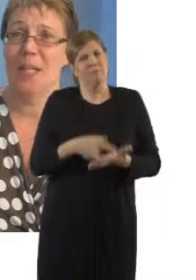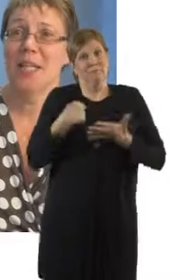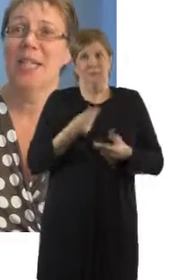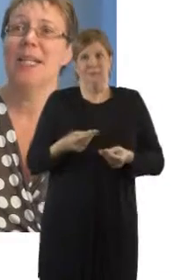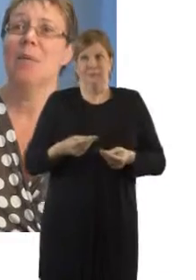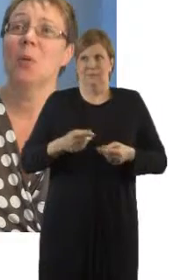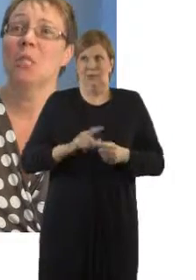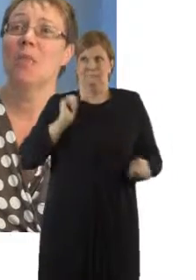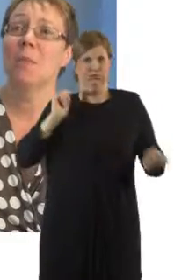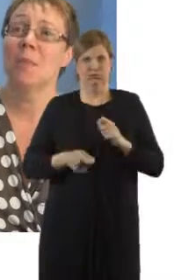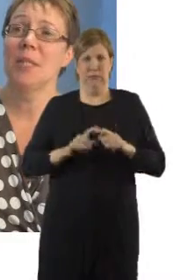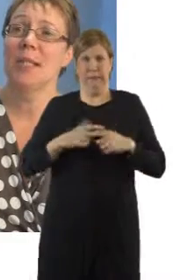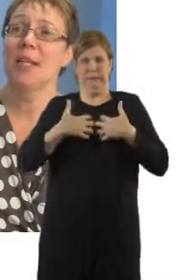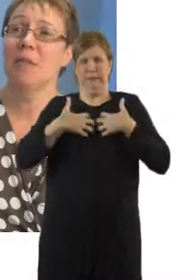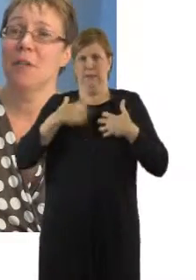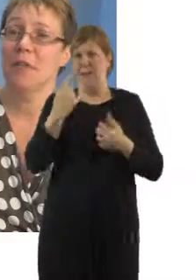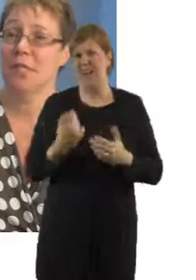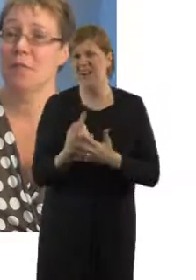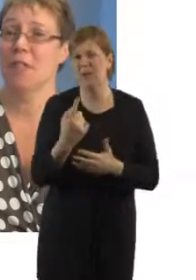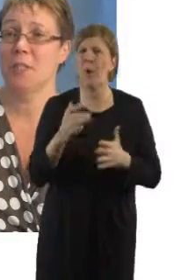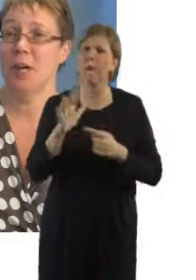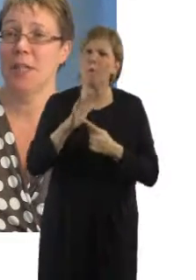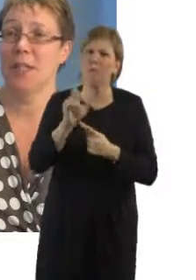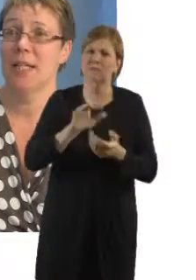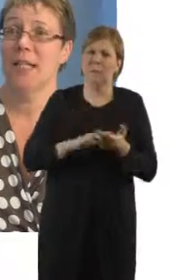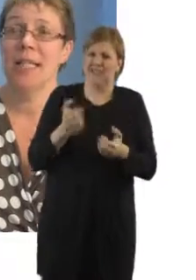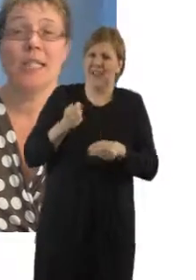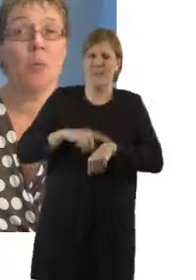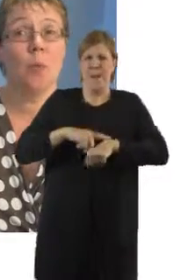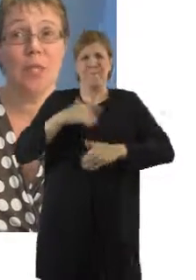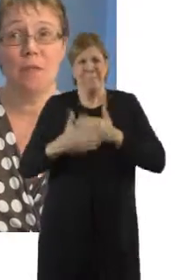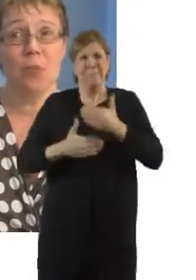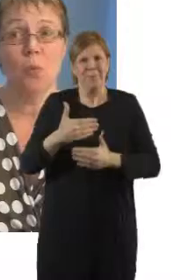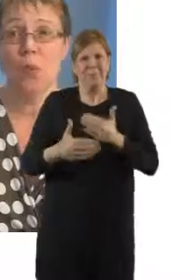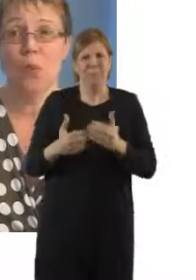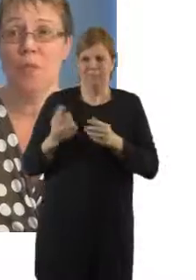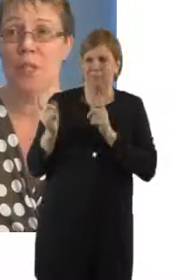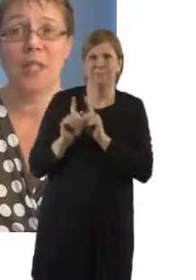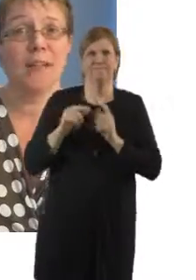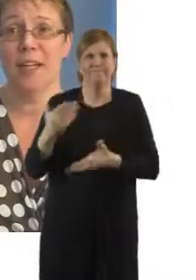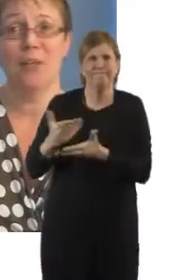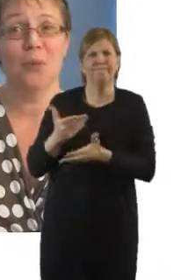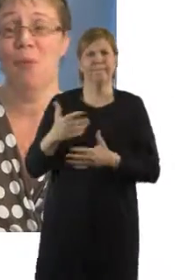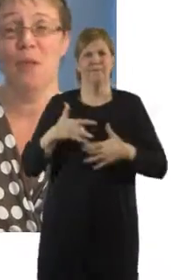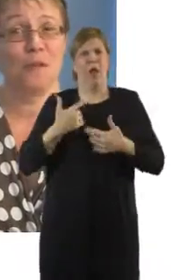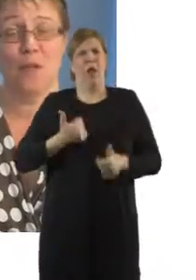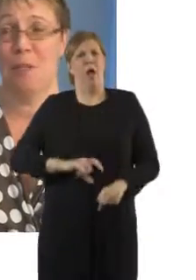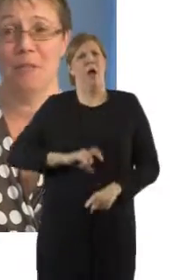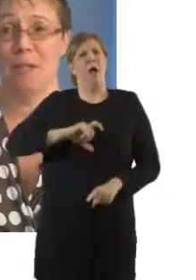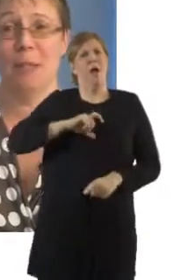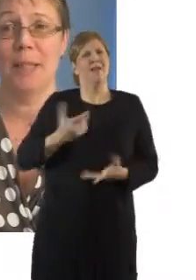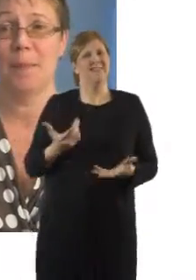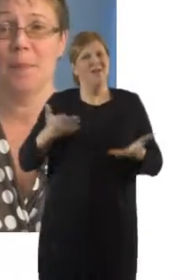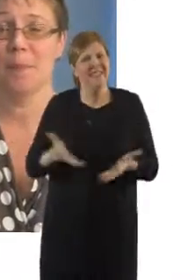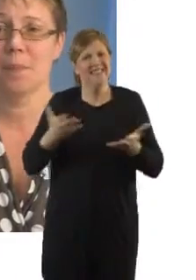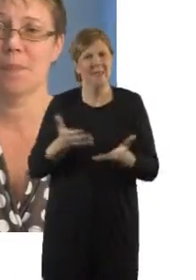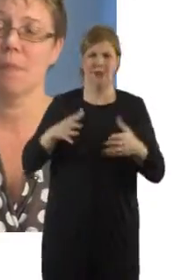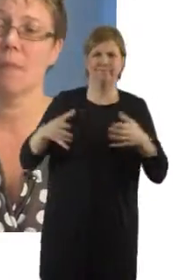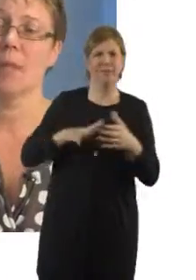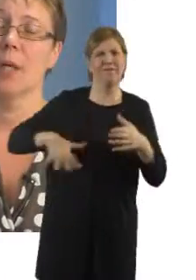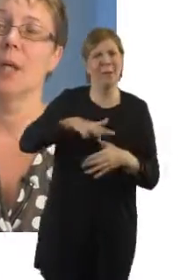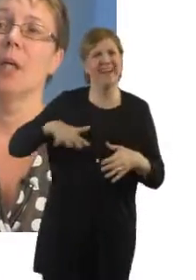stressful. It's important that mum takes time for herself and her partner, as this will make her feel more confident, and that can only be good for them as a family.